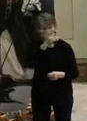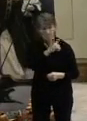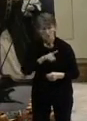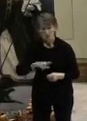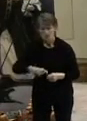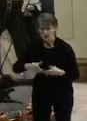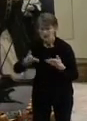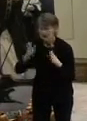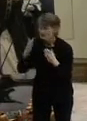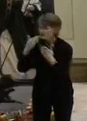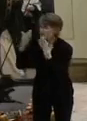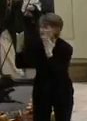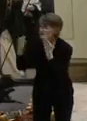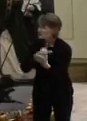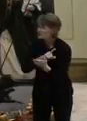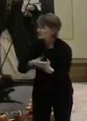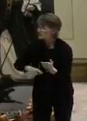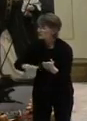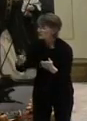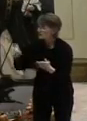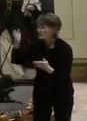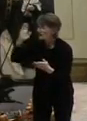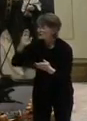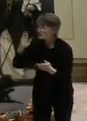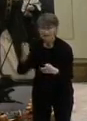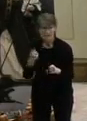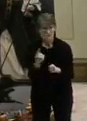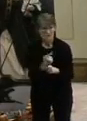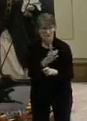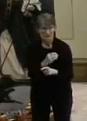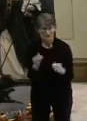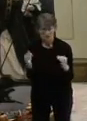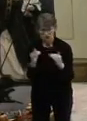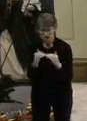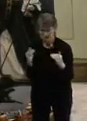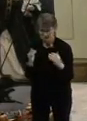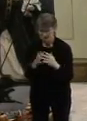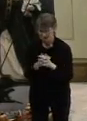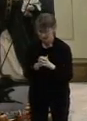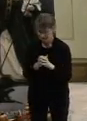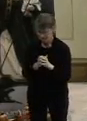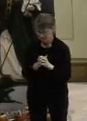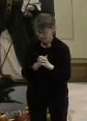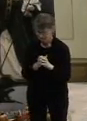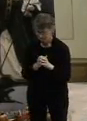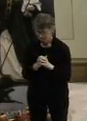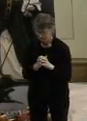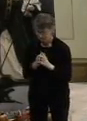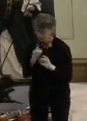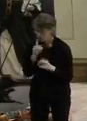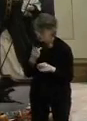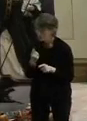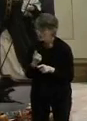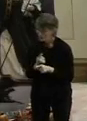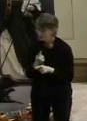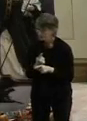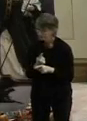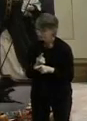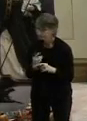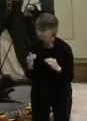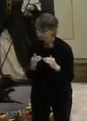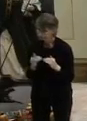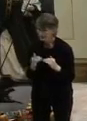us give thanks to the Lord our God. It is right and just. It is truly right and